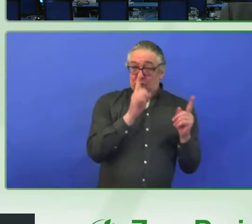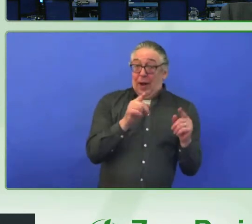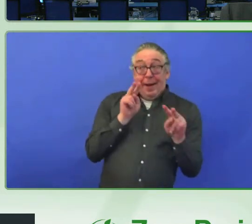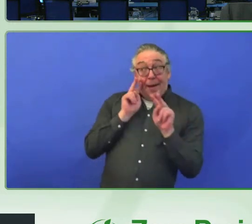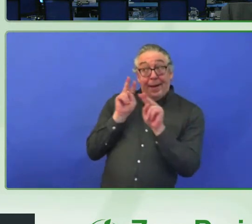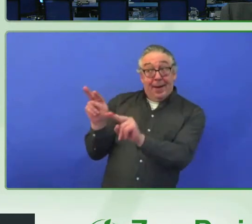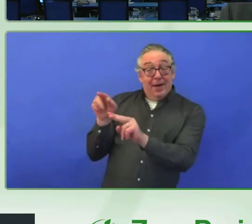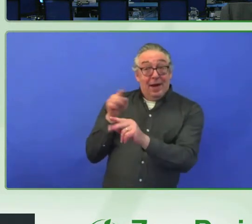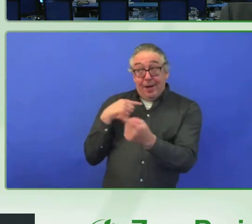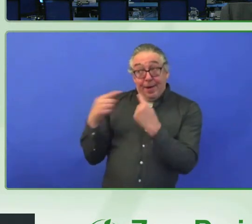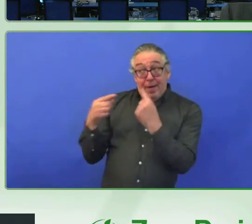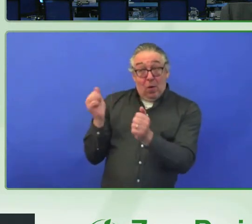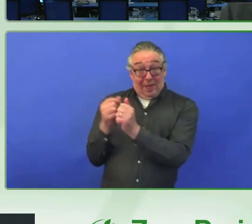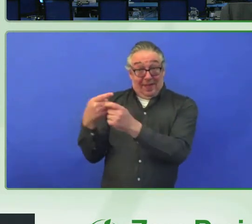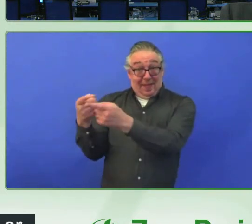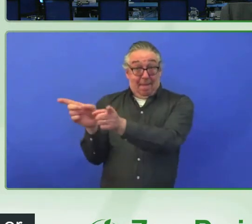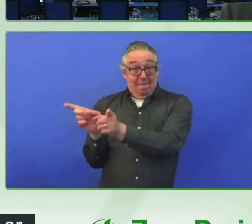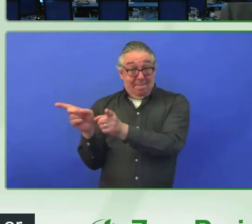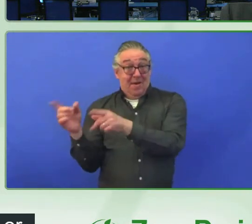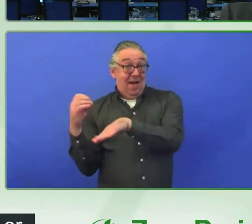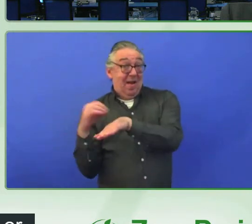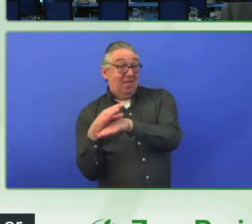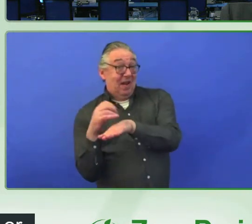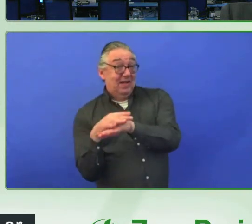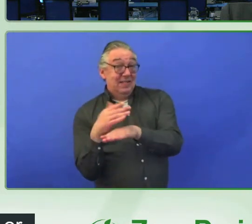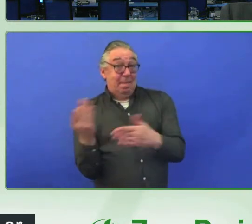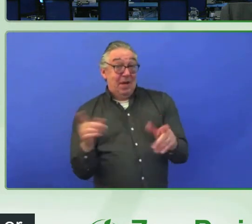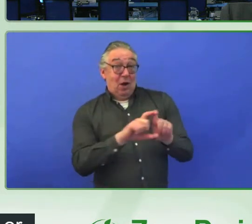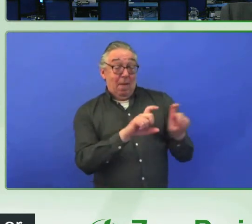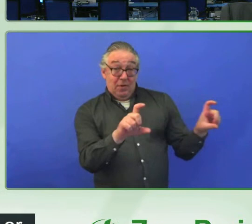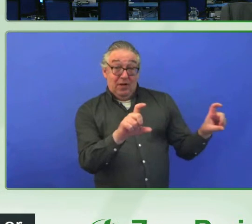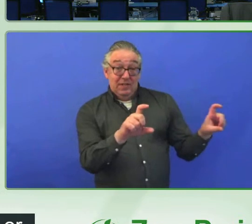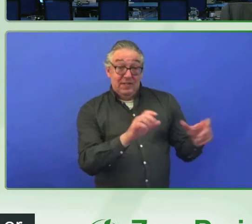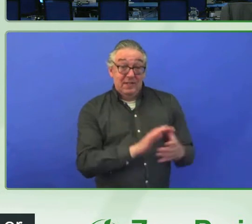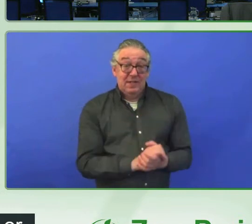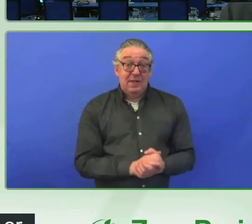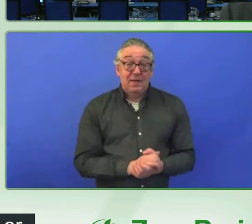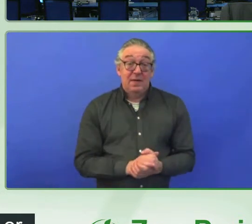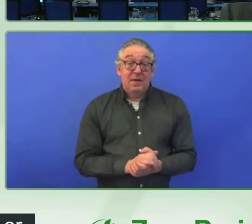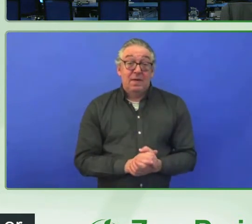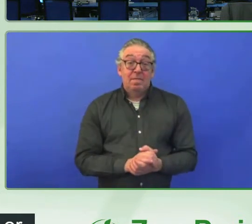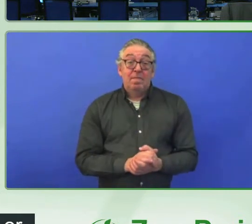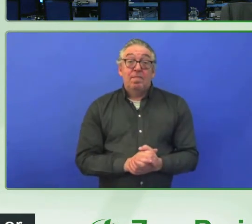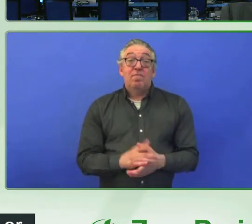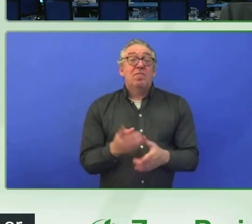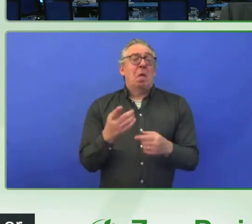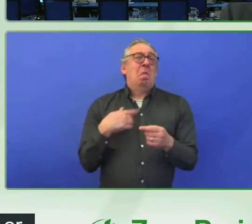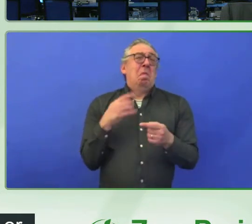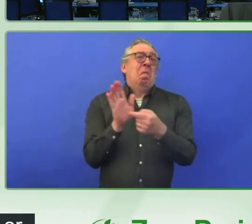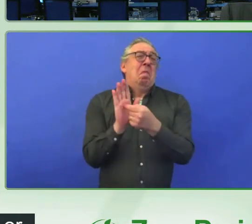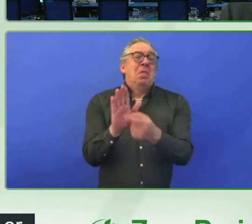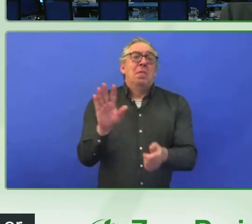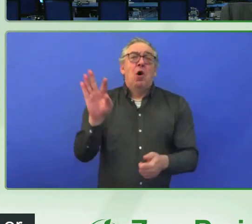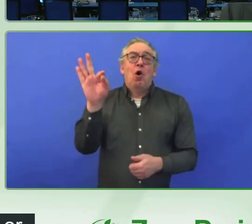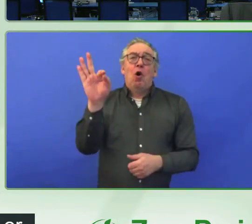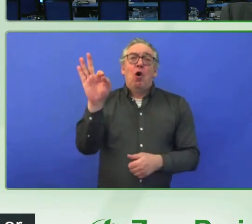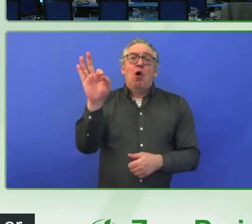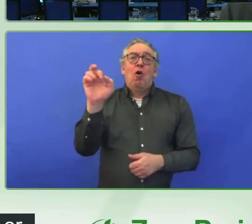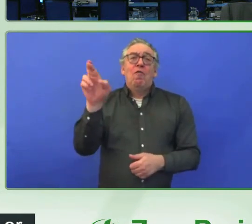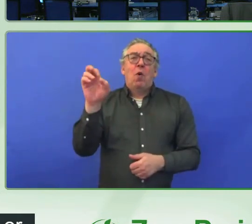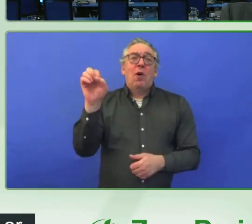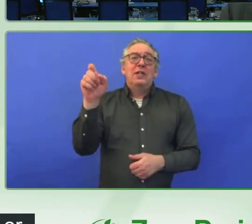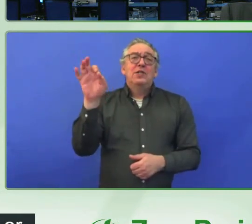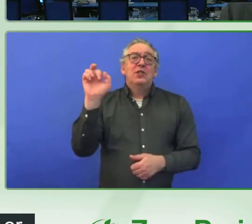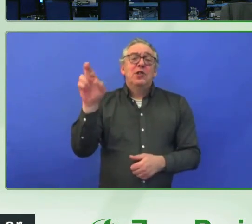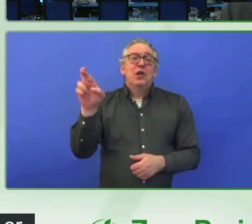some work by a company like Forrester, but there's a lot more work needs to be done. And collectively, I think, again,